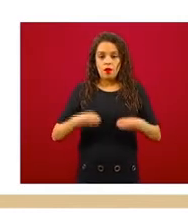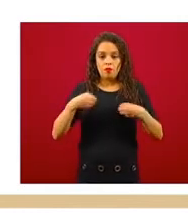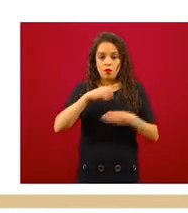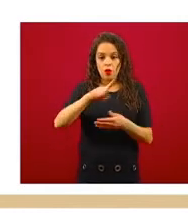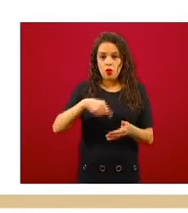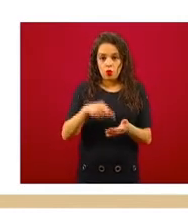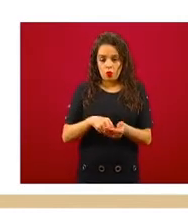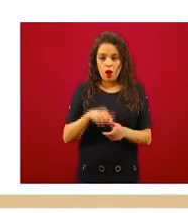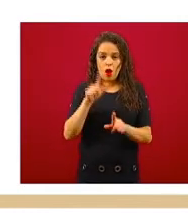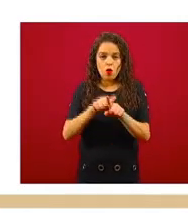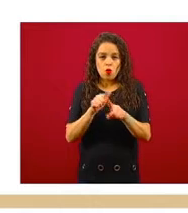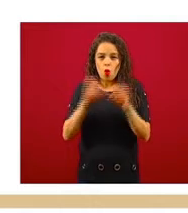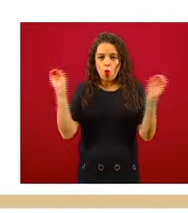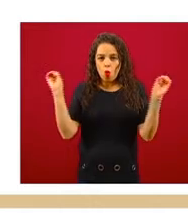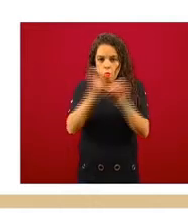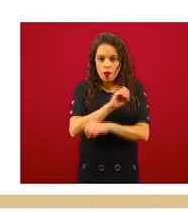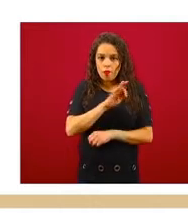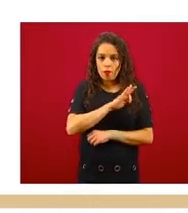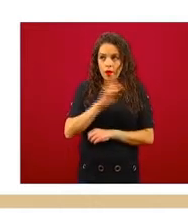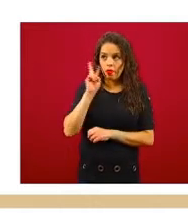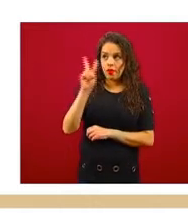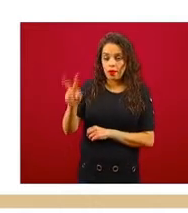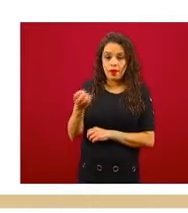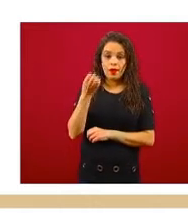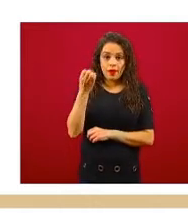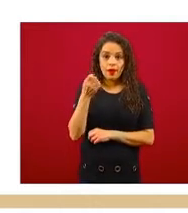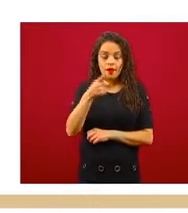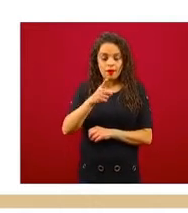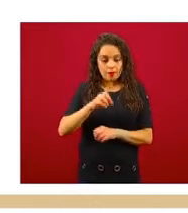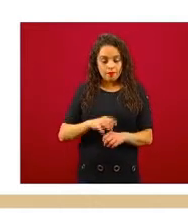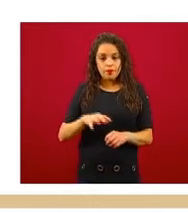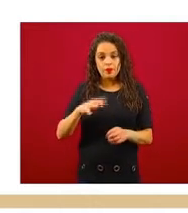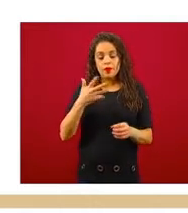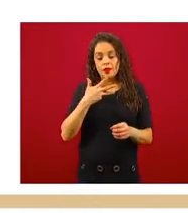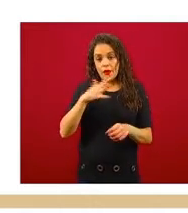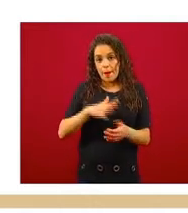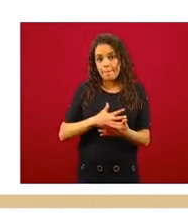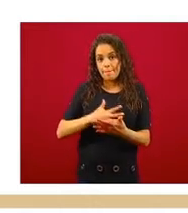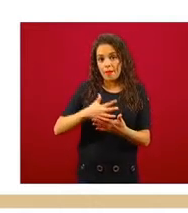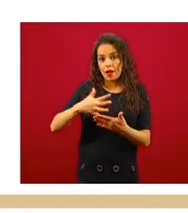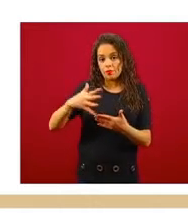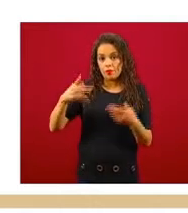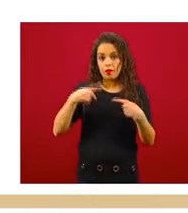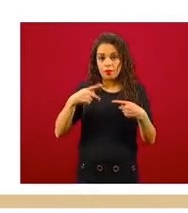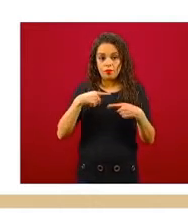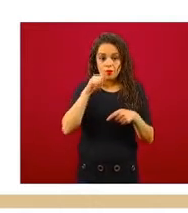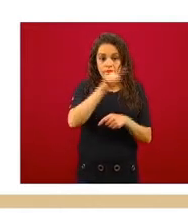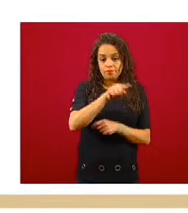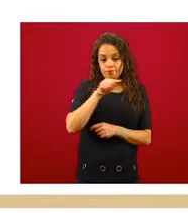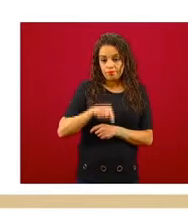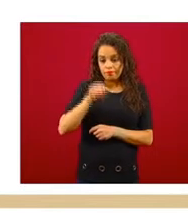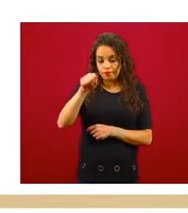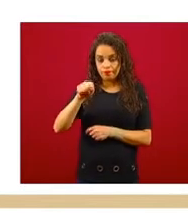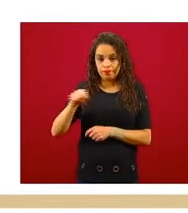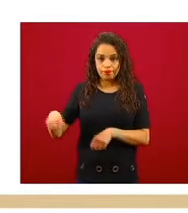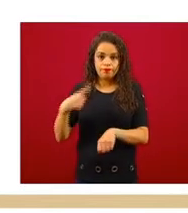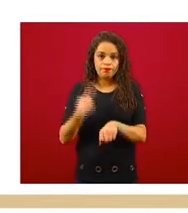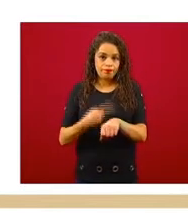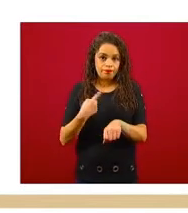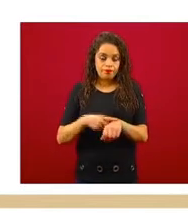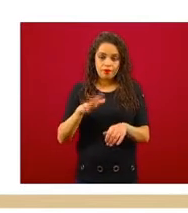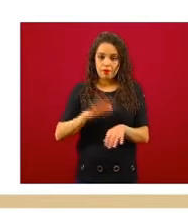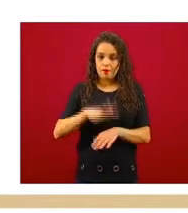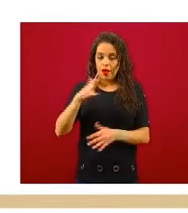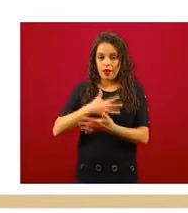per 100,000, depending on the pending cases. So the